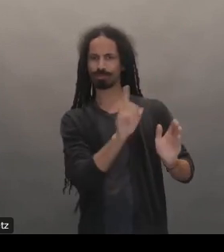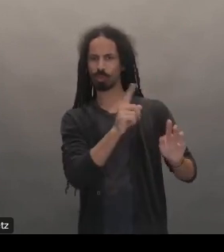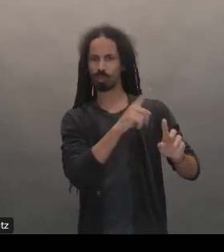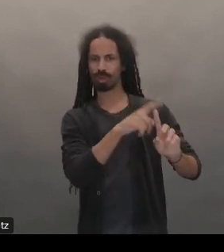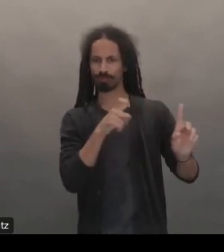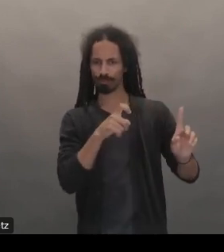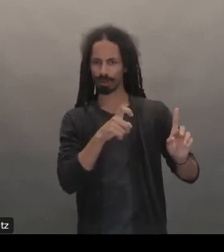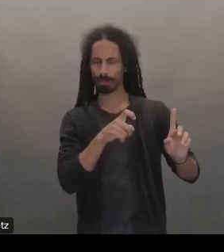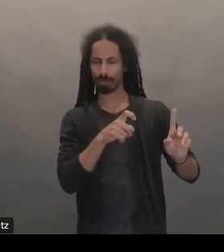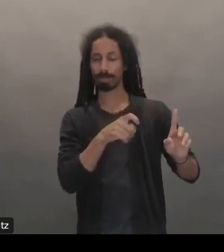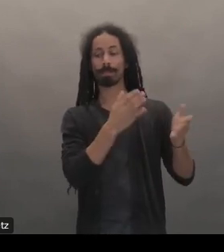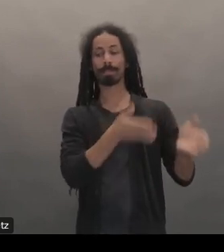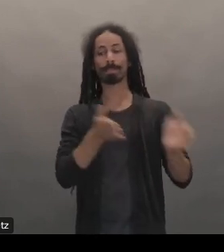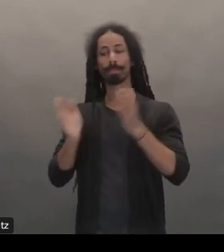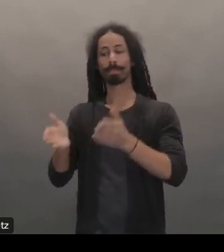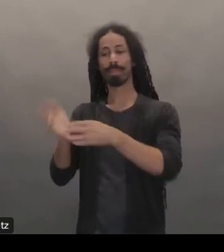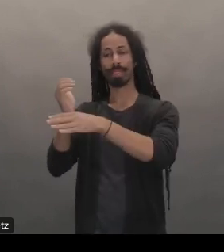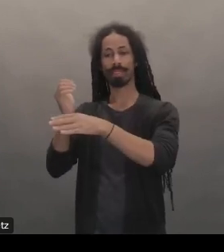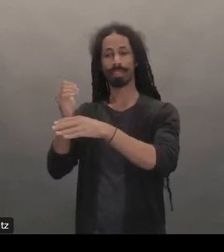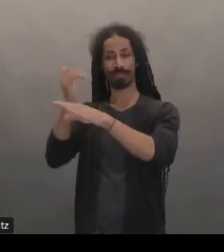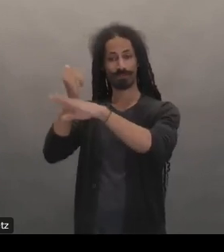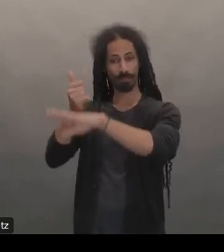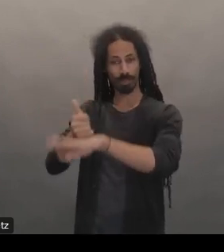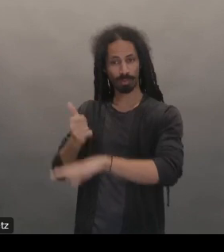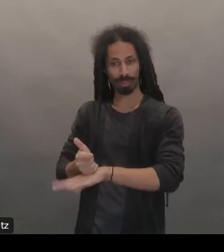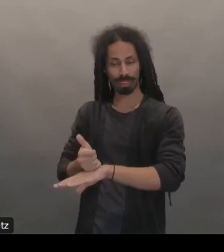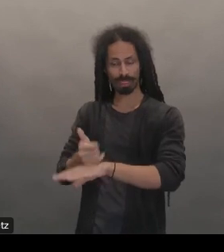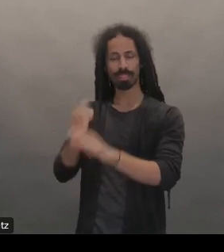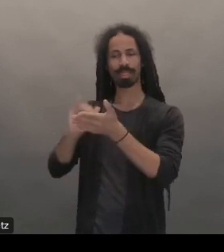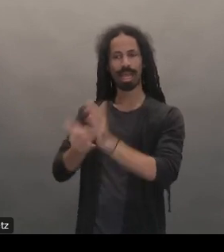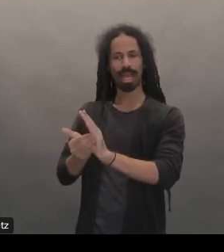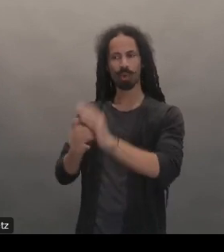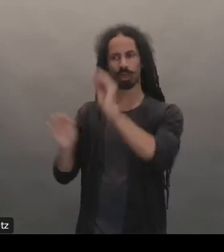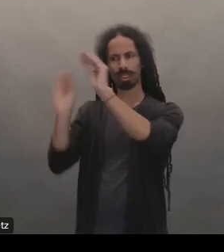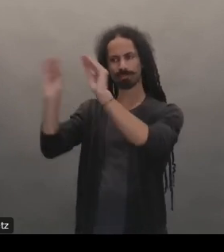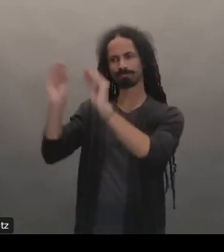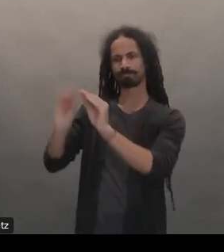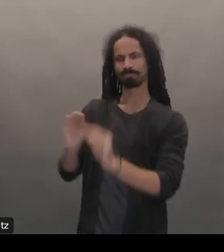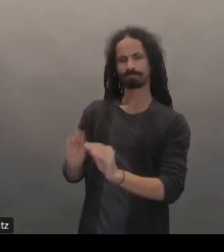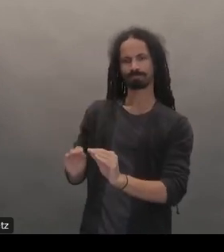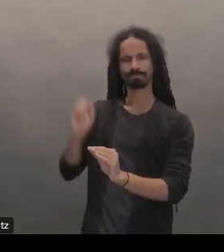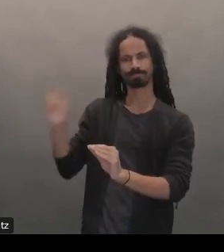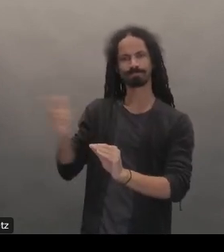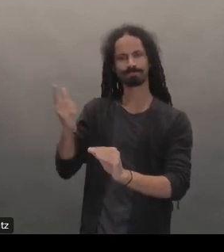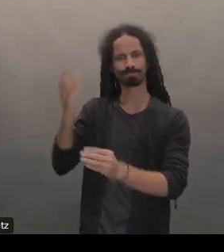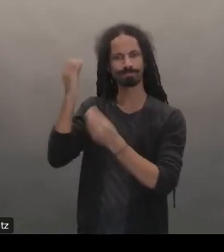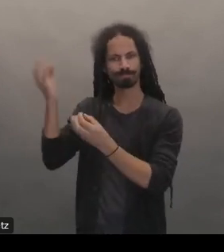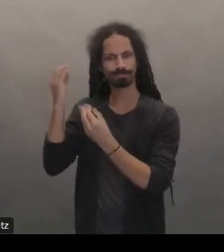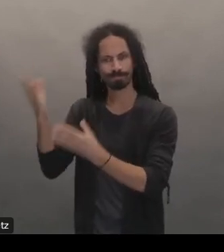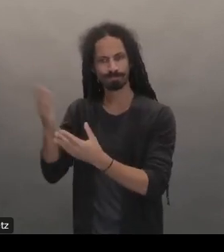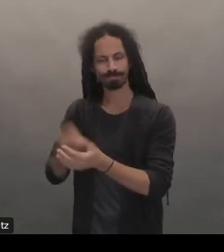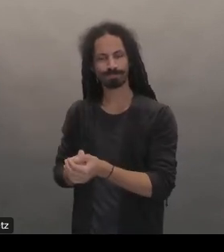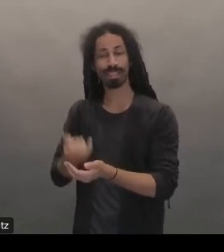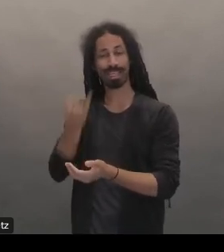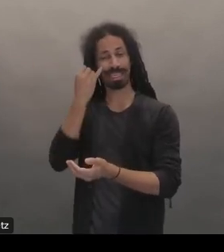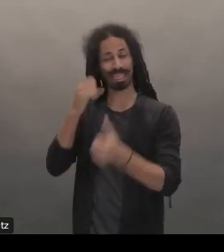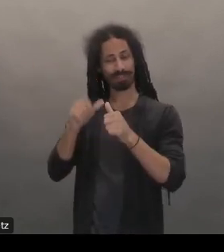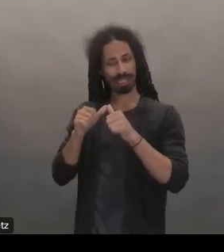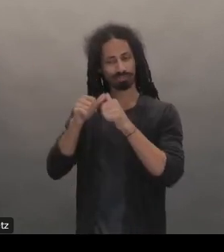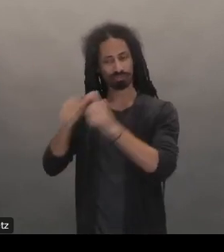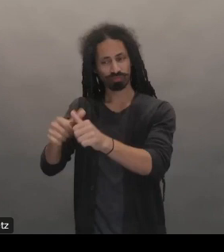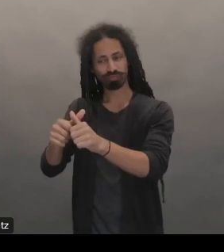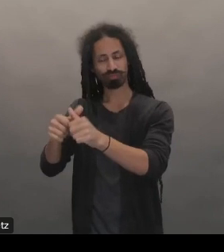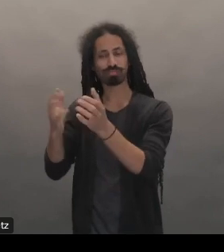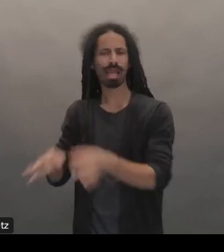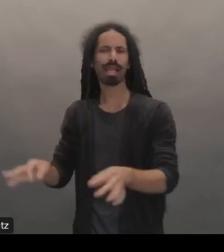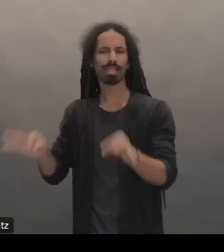is the way that the paper or the assignment is laid out. Consistent formatting does matter. It allows